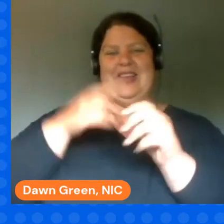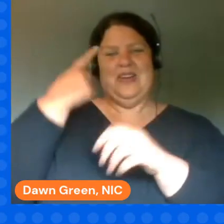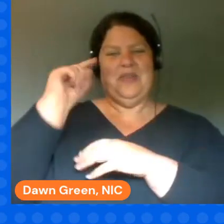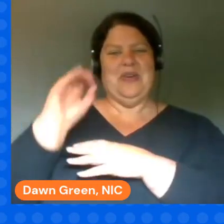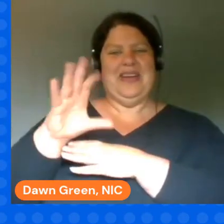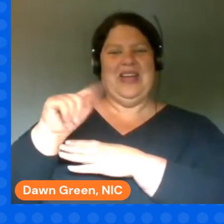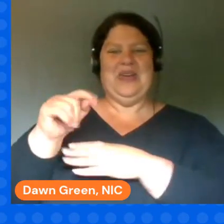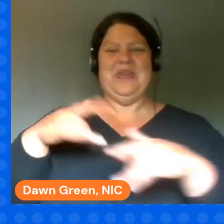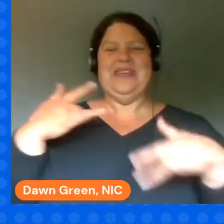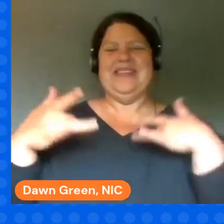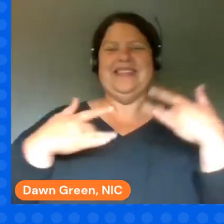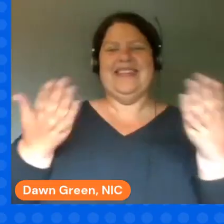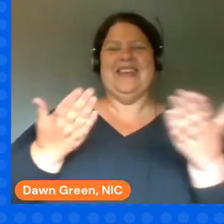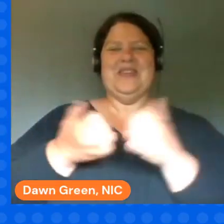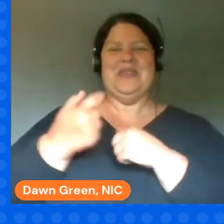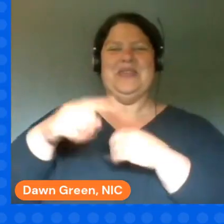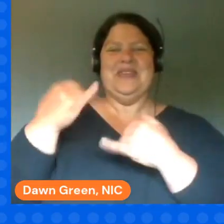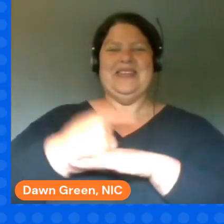you all today.